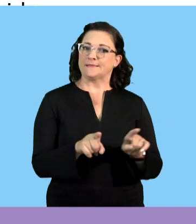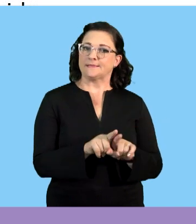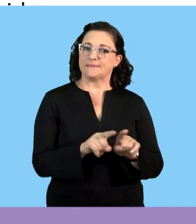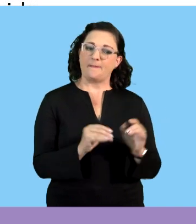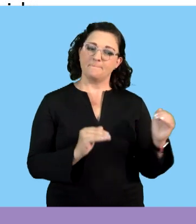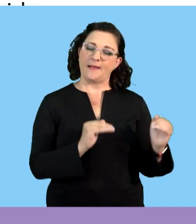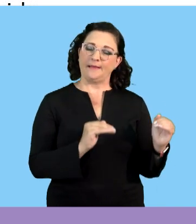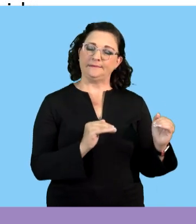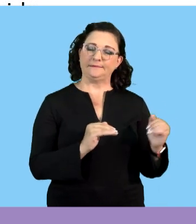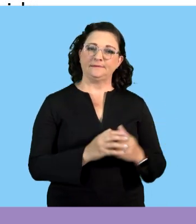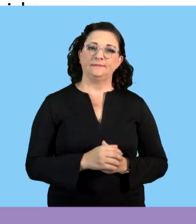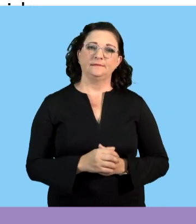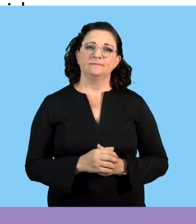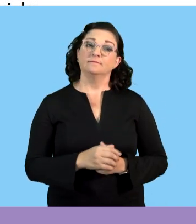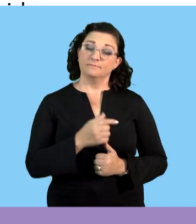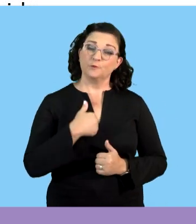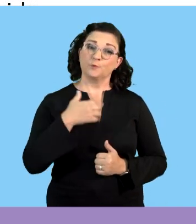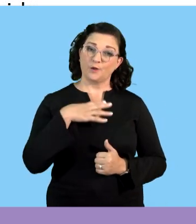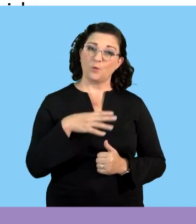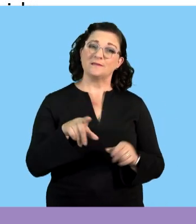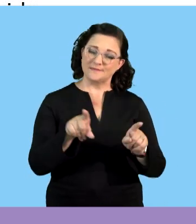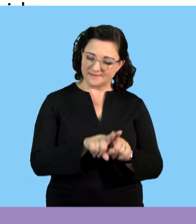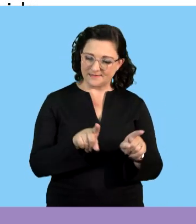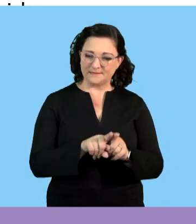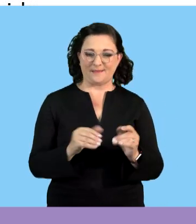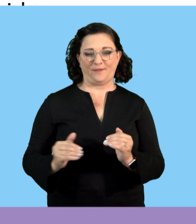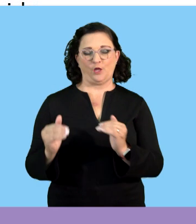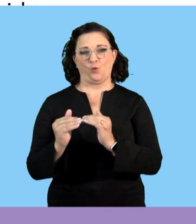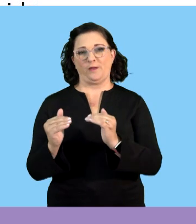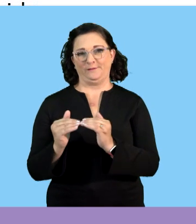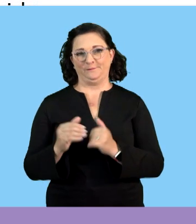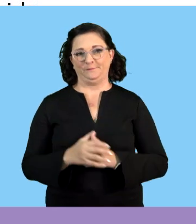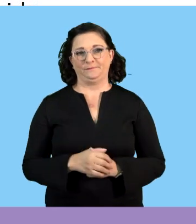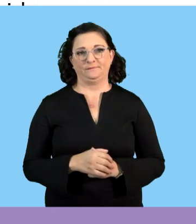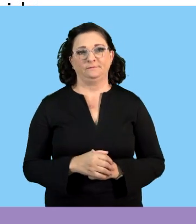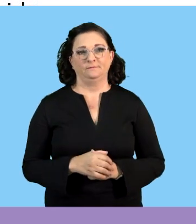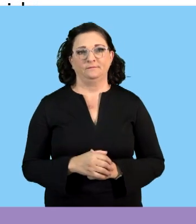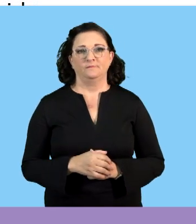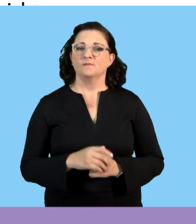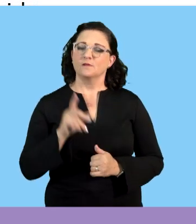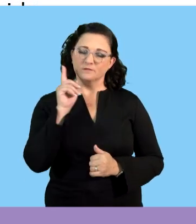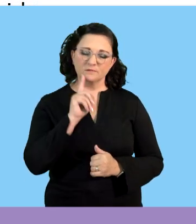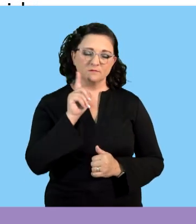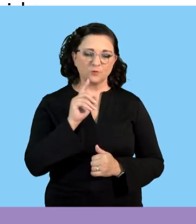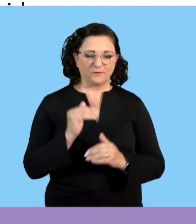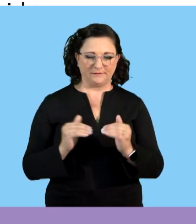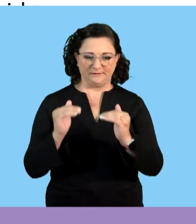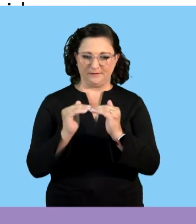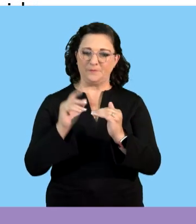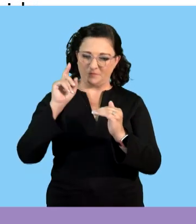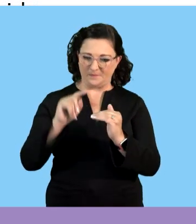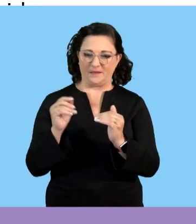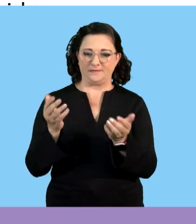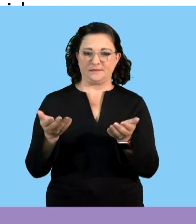scale to be balanced again. And that is exactly how an equation works, right? So the equation must always